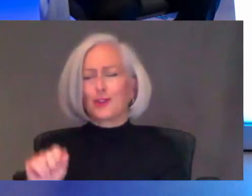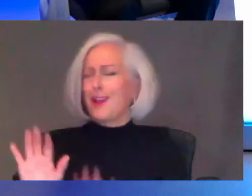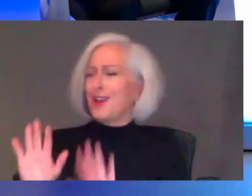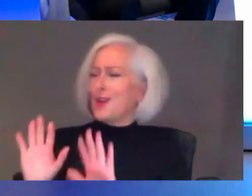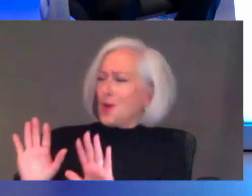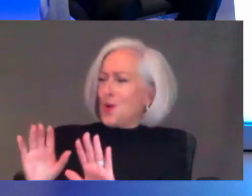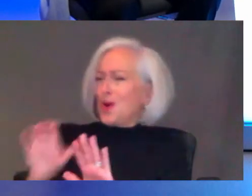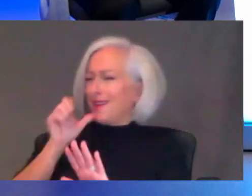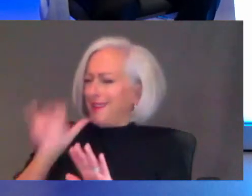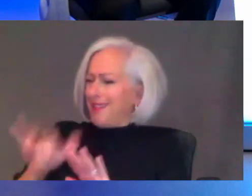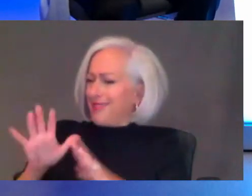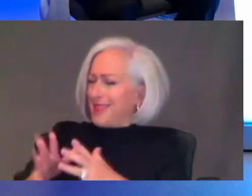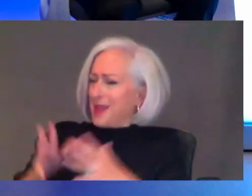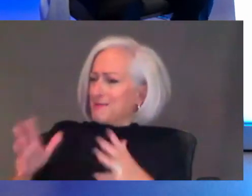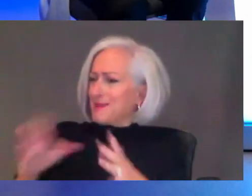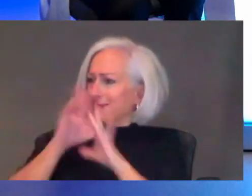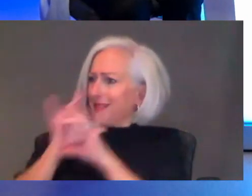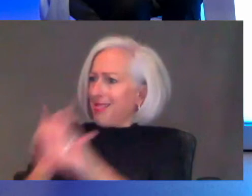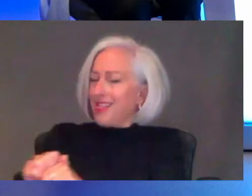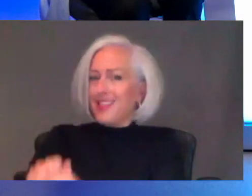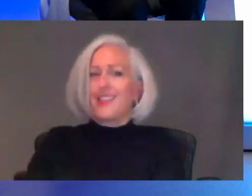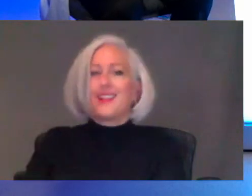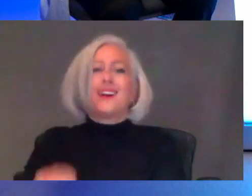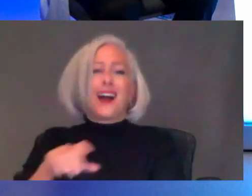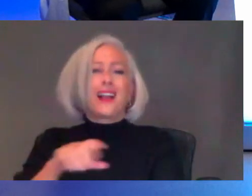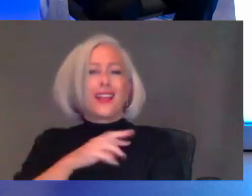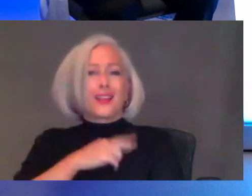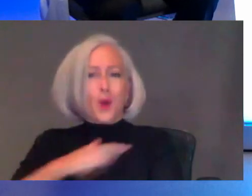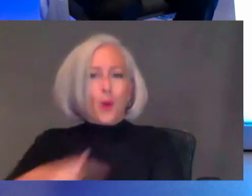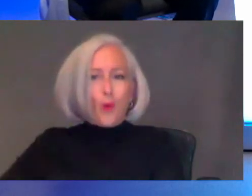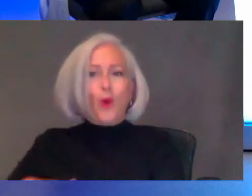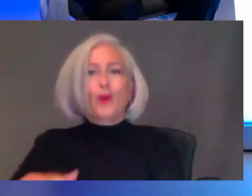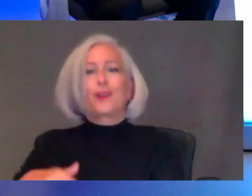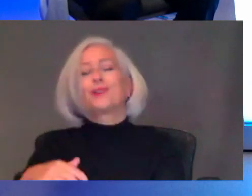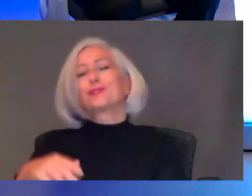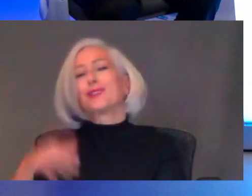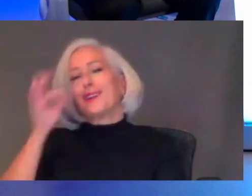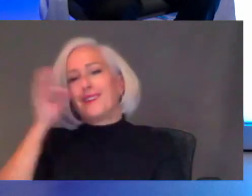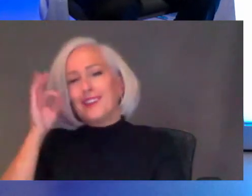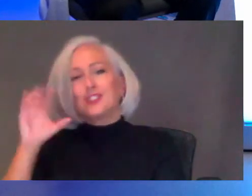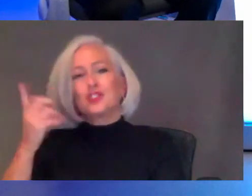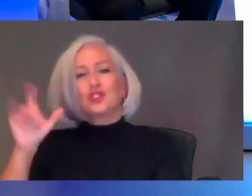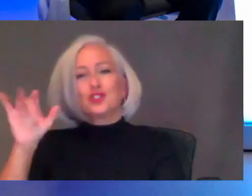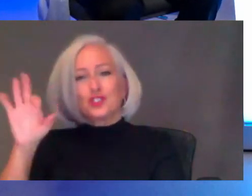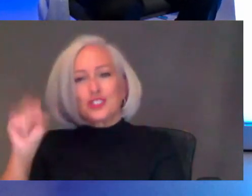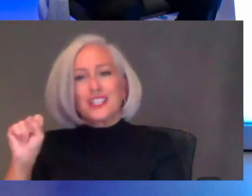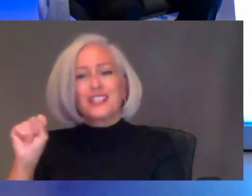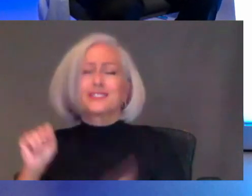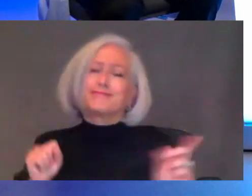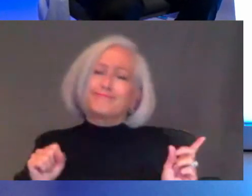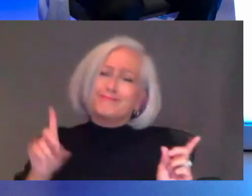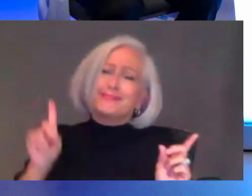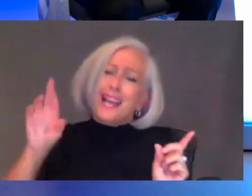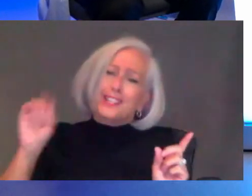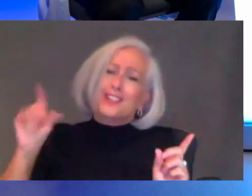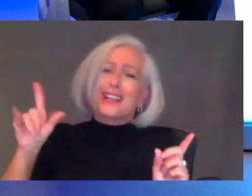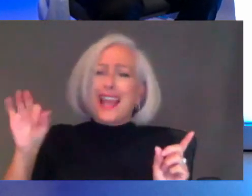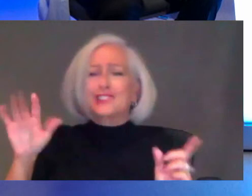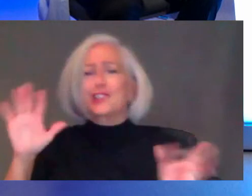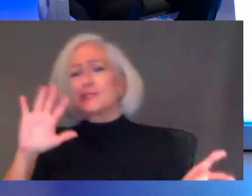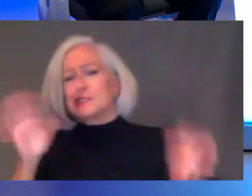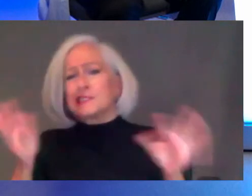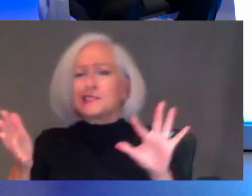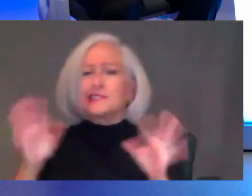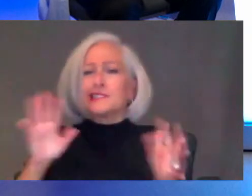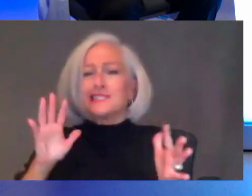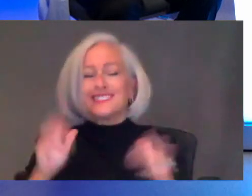the health system, but that's not what we're talking about today. She is also someone who has taken part in the monoclonal research. So we're going to chat with Amber here in